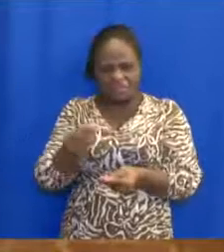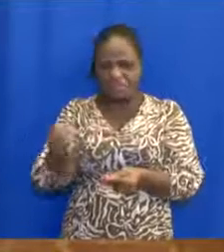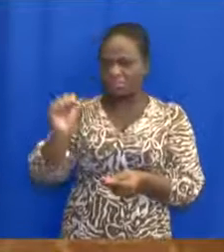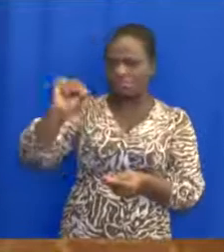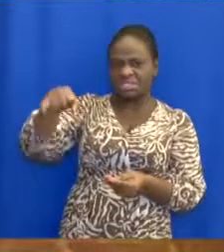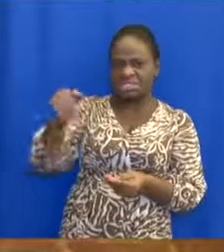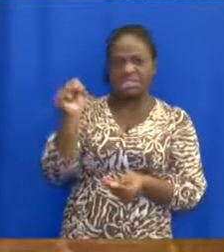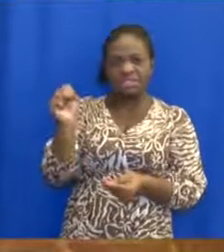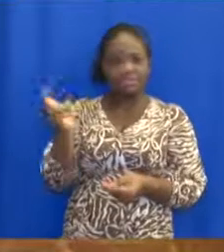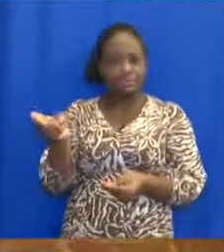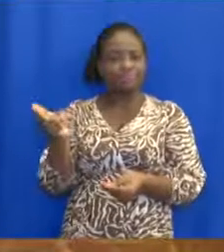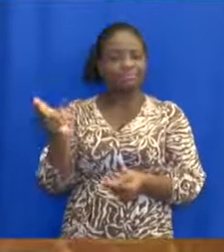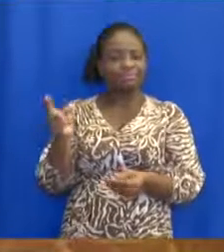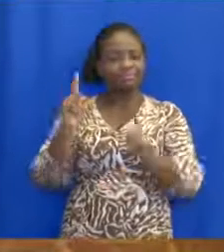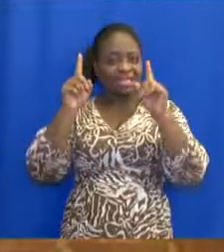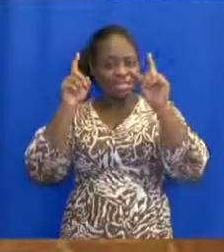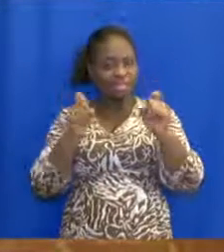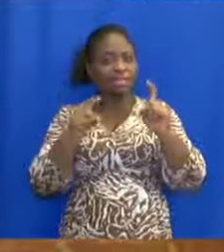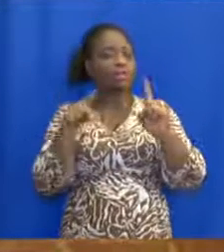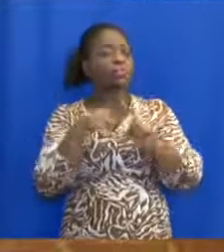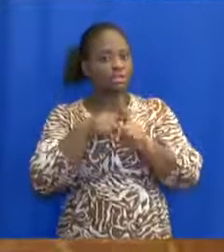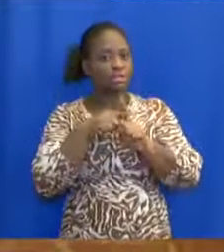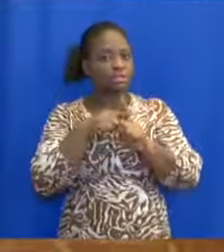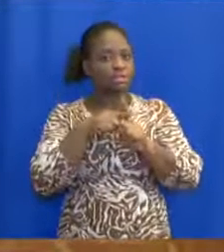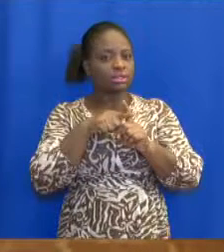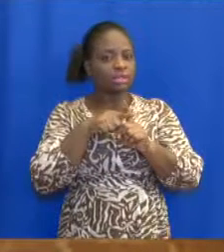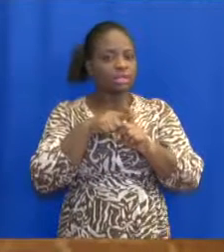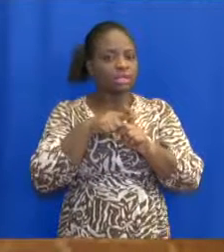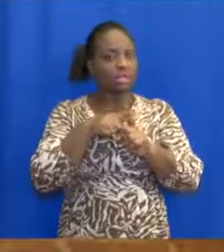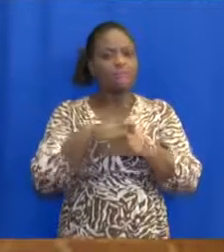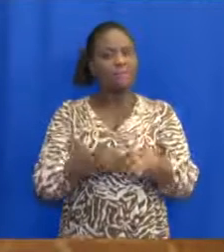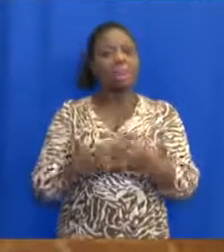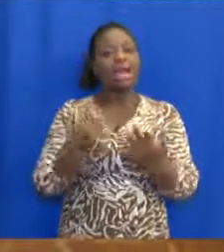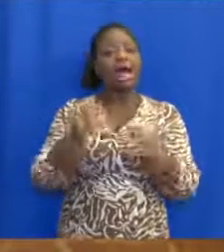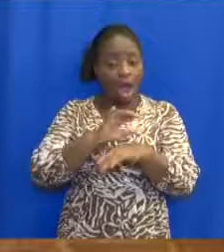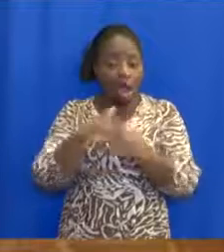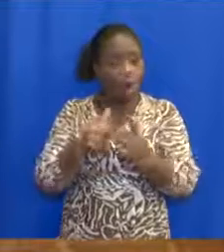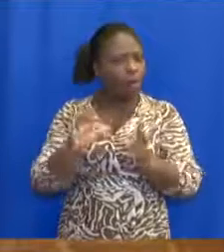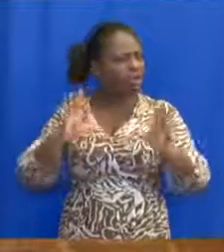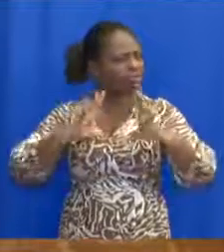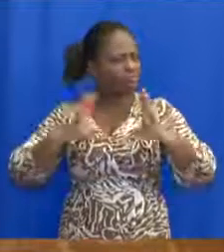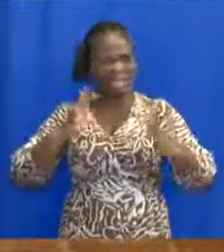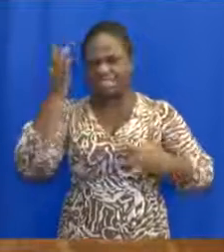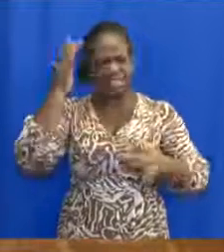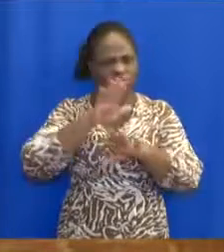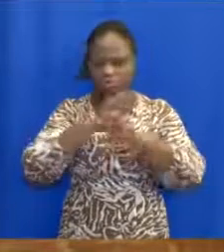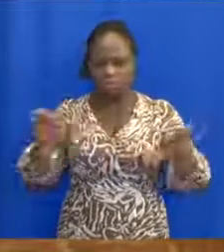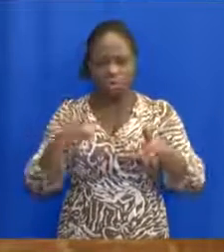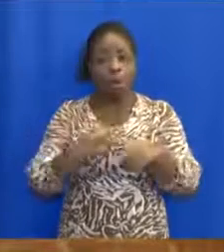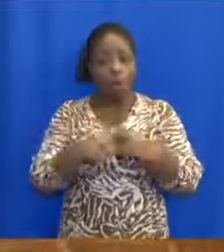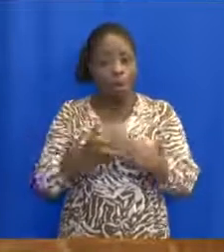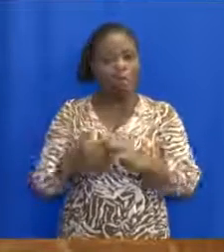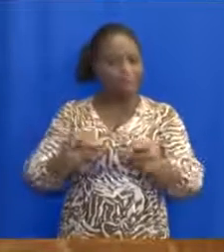high school students who have tested positive and who are largely asymptomatic are being managed